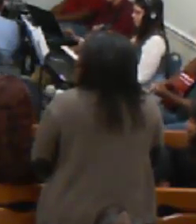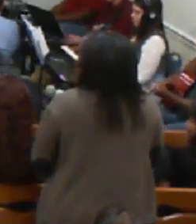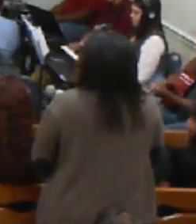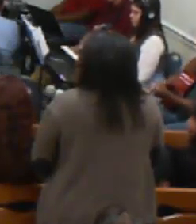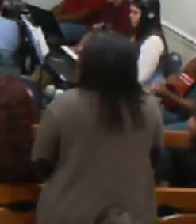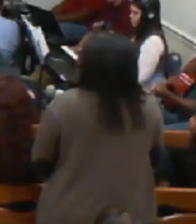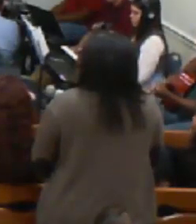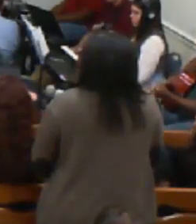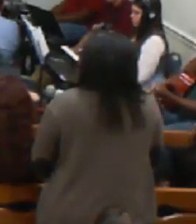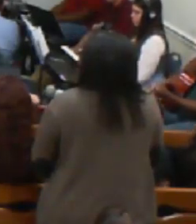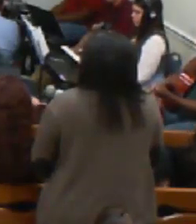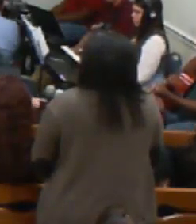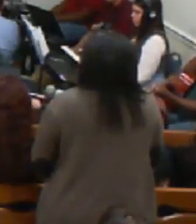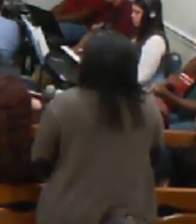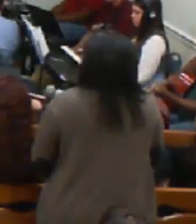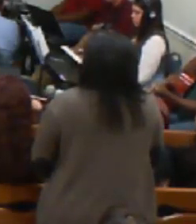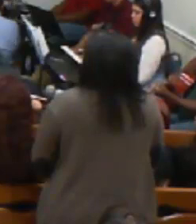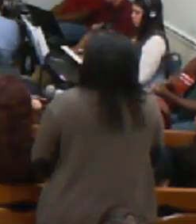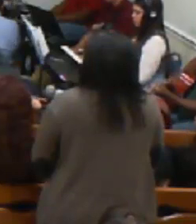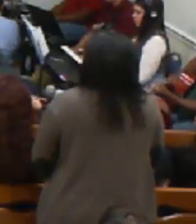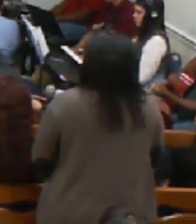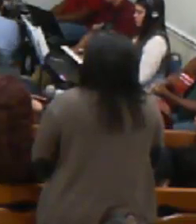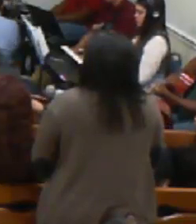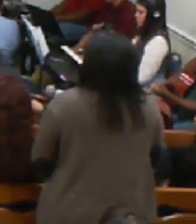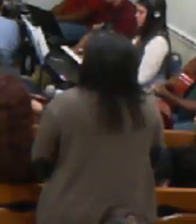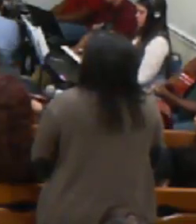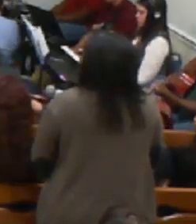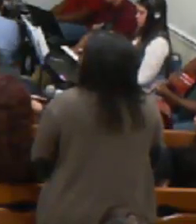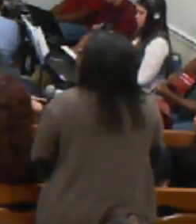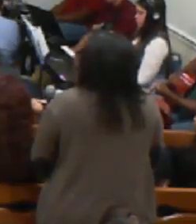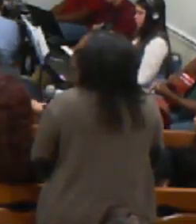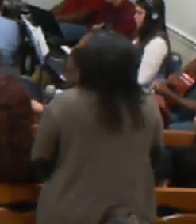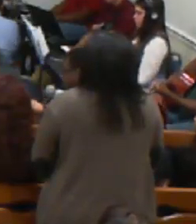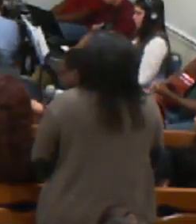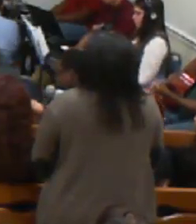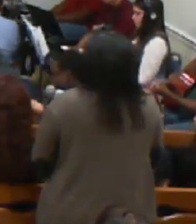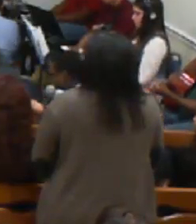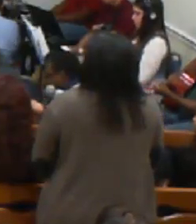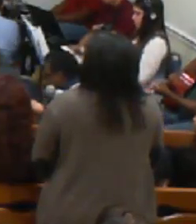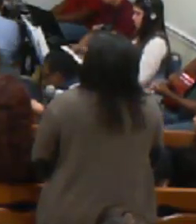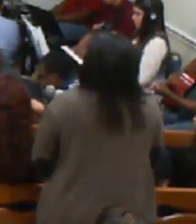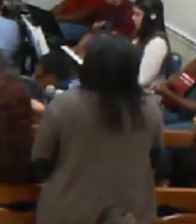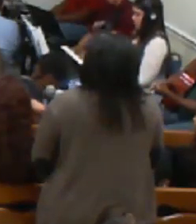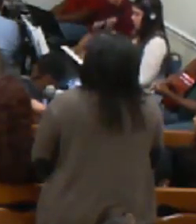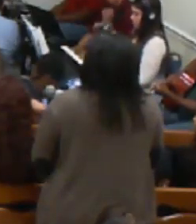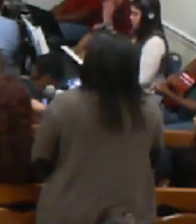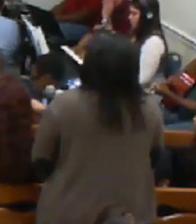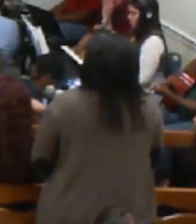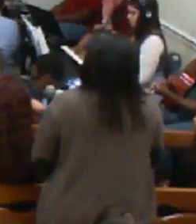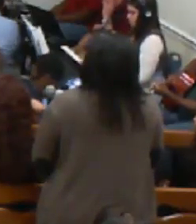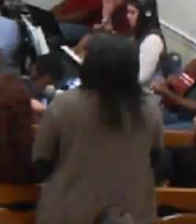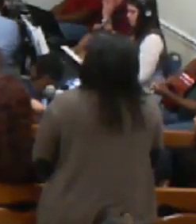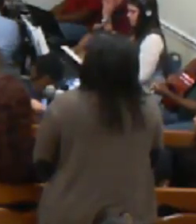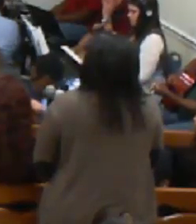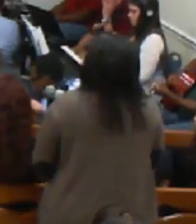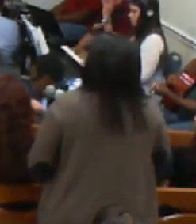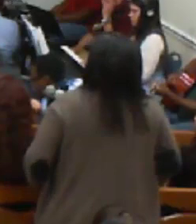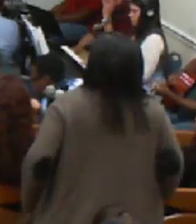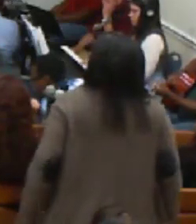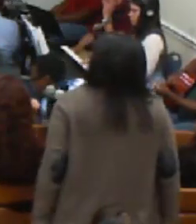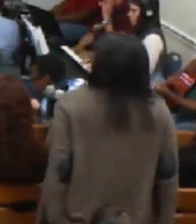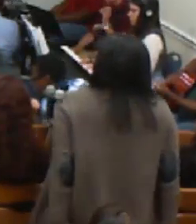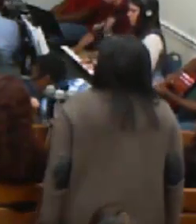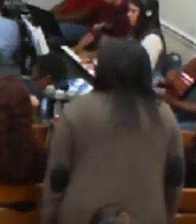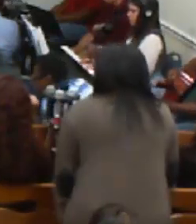because without You, we cannot do anything. We praise You, Lord, and praise You for everything that You have done to our lives, and